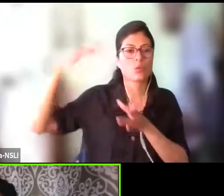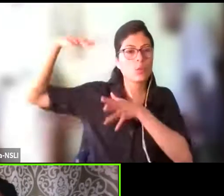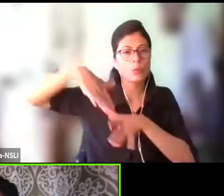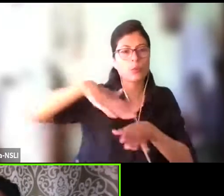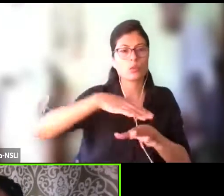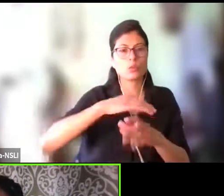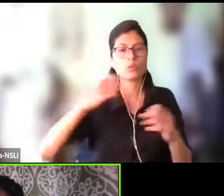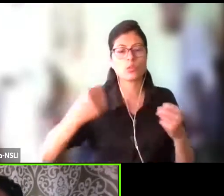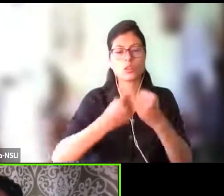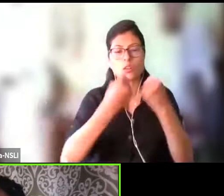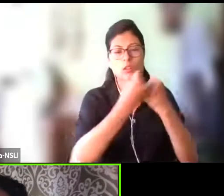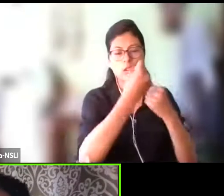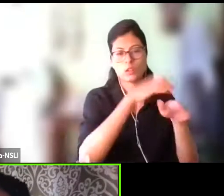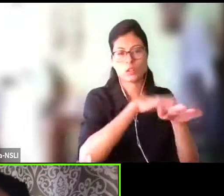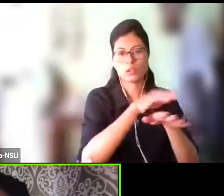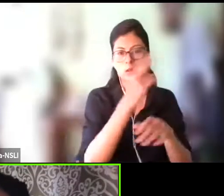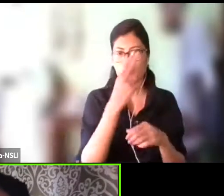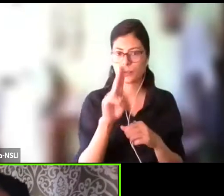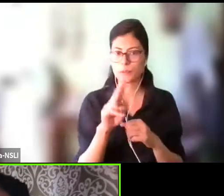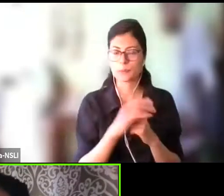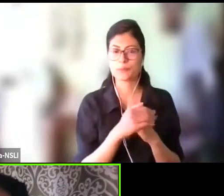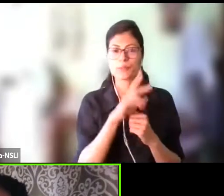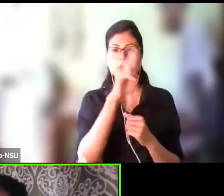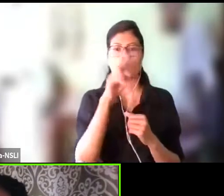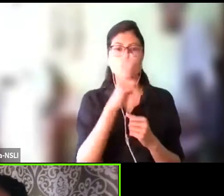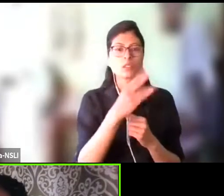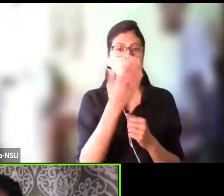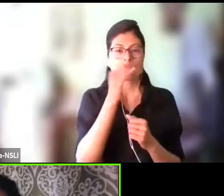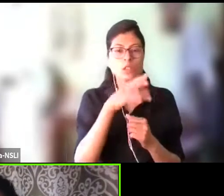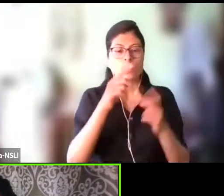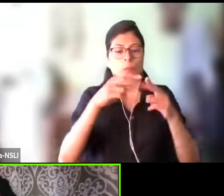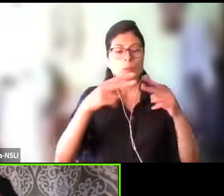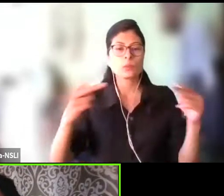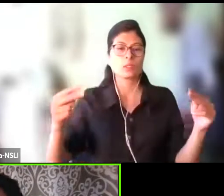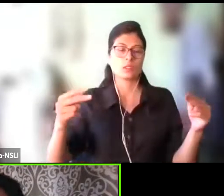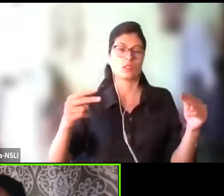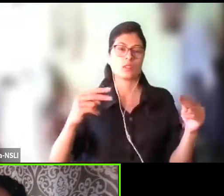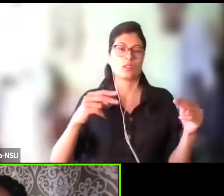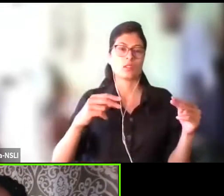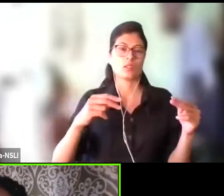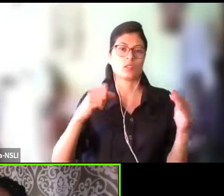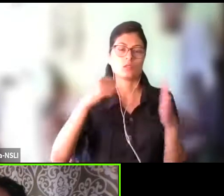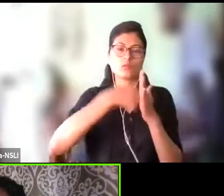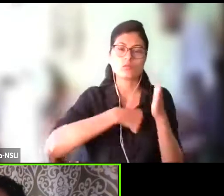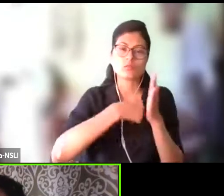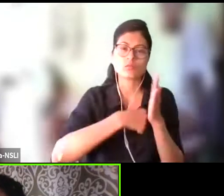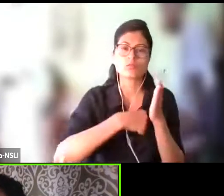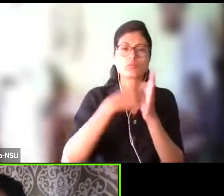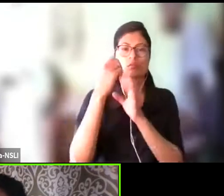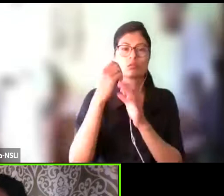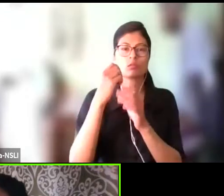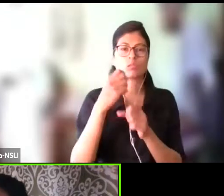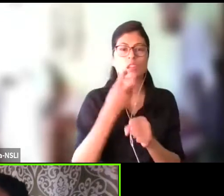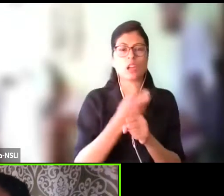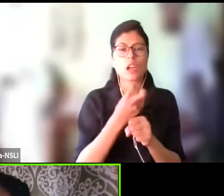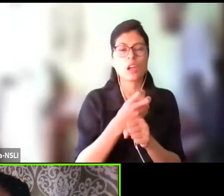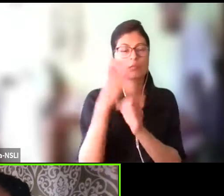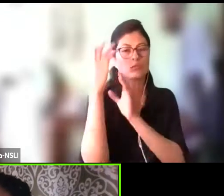we have been faced with a lot of difficulties of recent. I can give you,